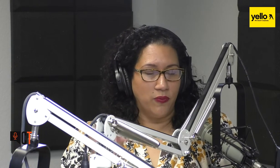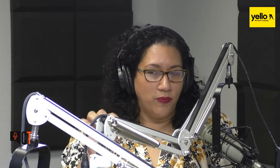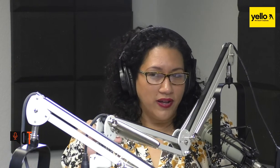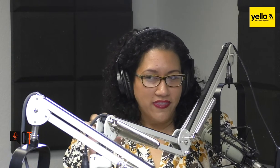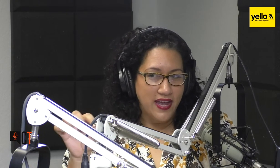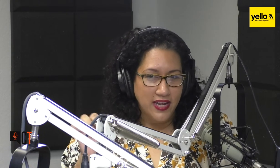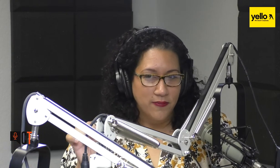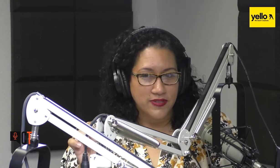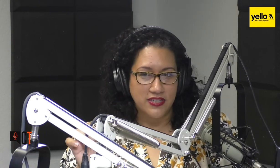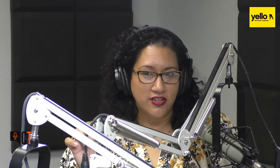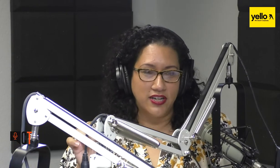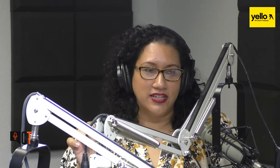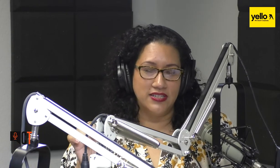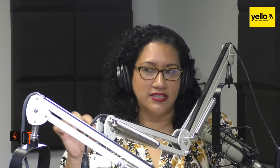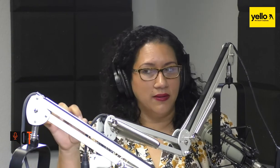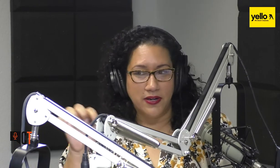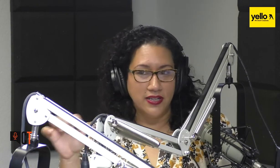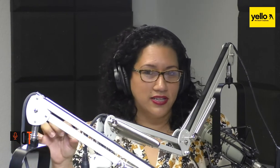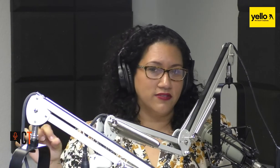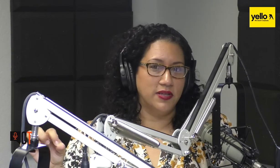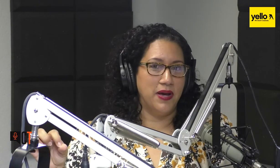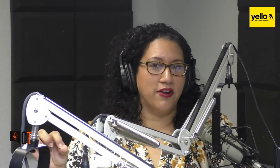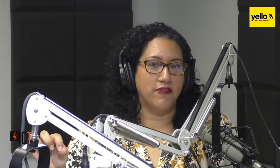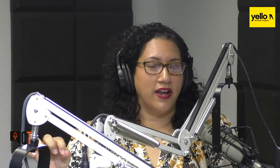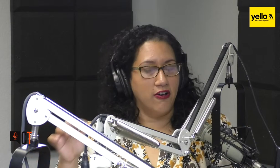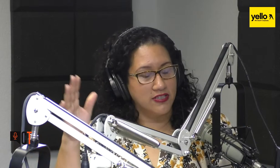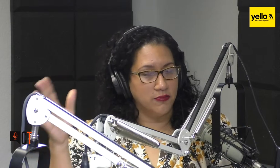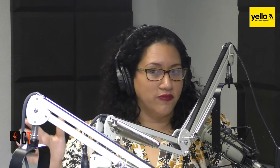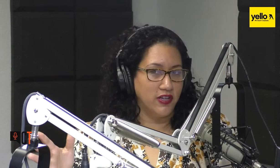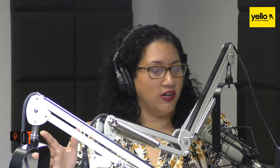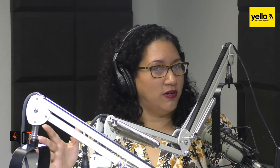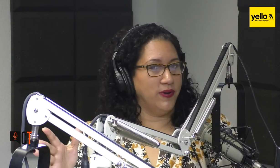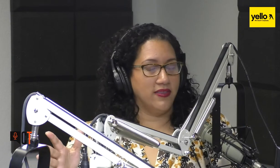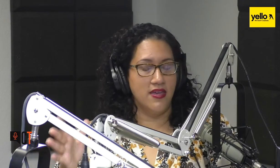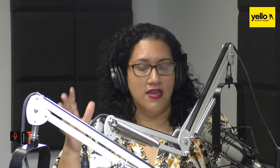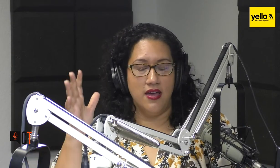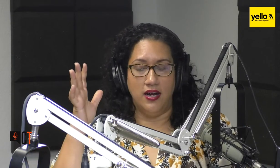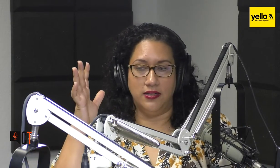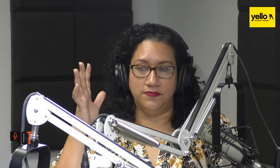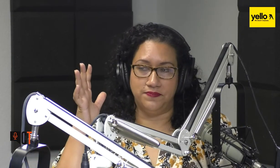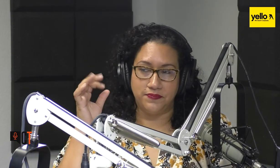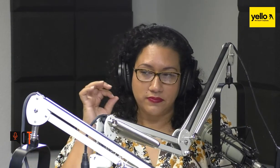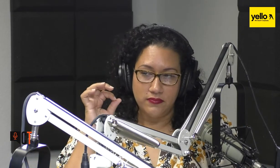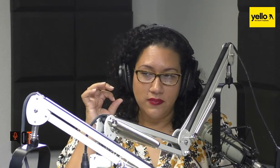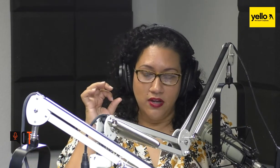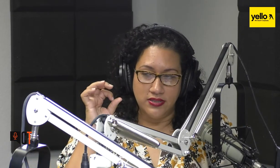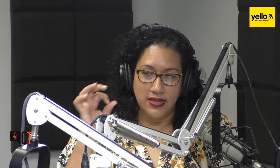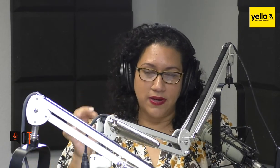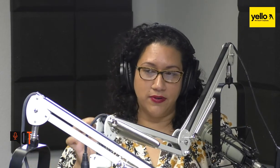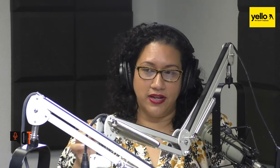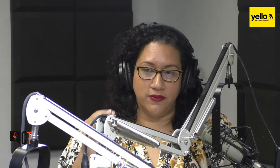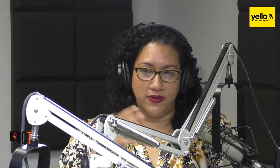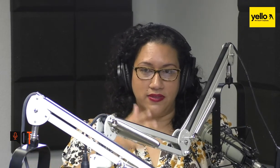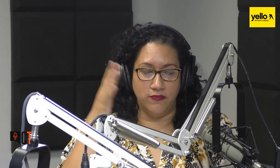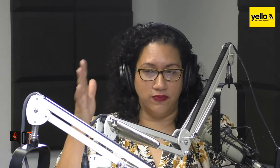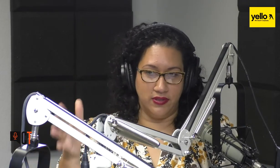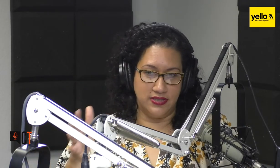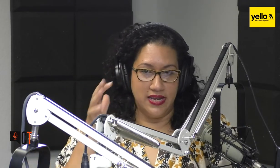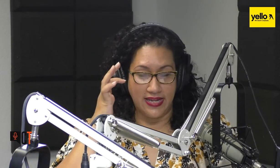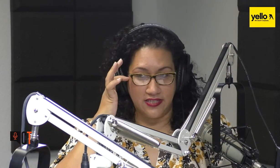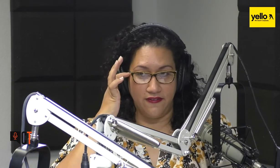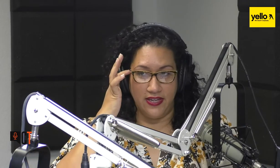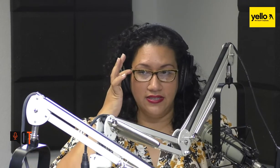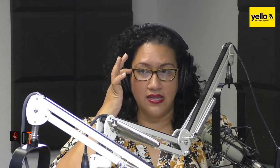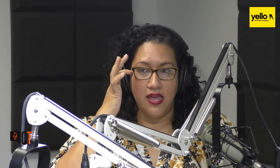answer about what that 80% target is. Apparently it doesn't really matter for right now because they're moving along with on September 9th with